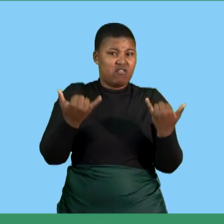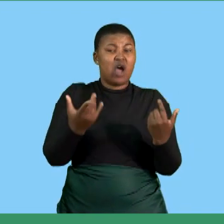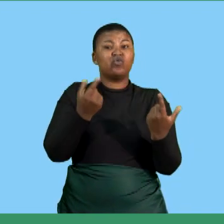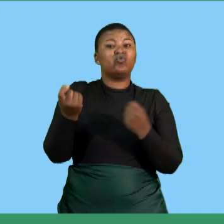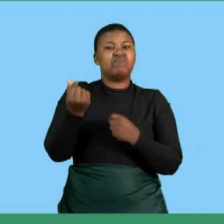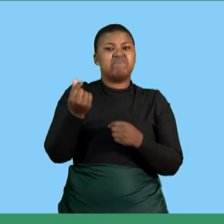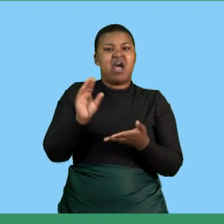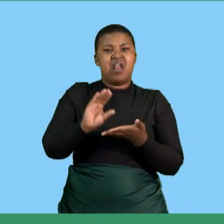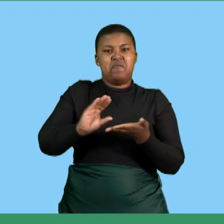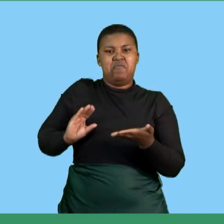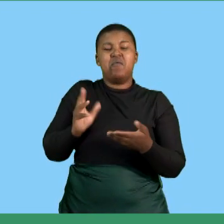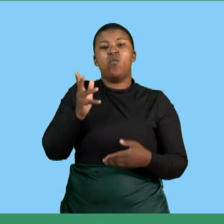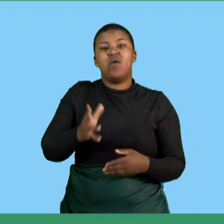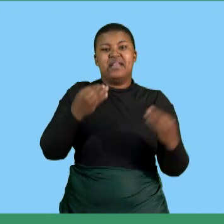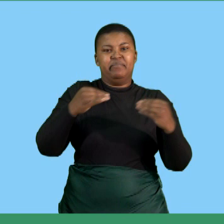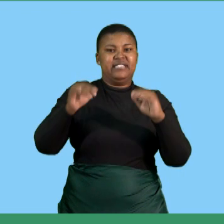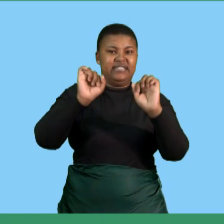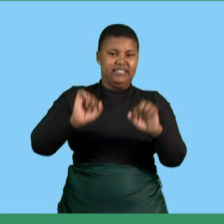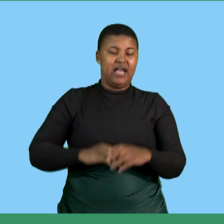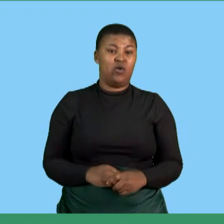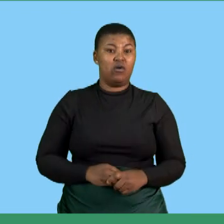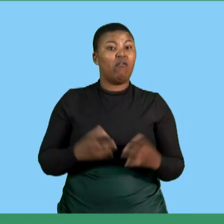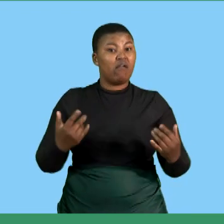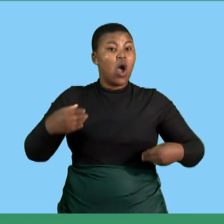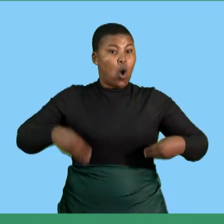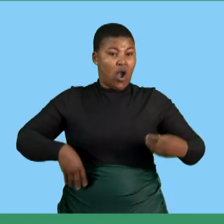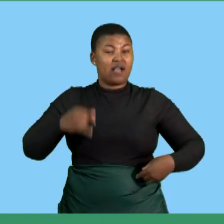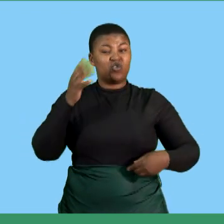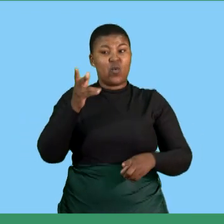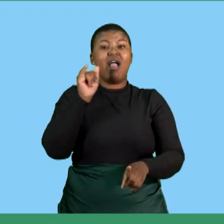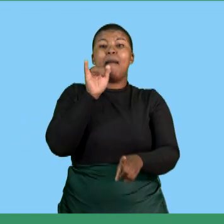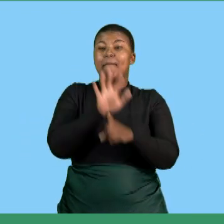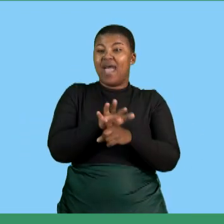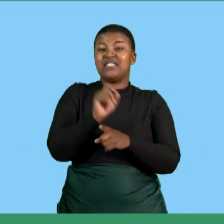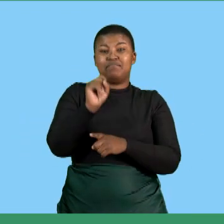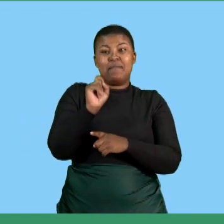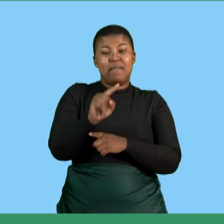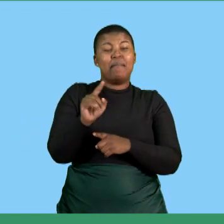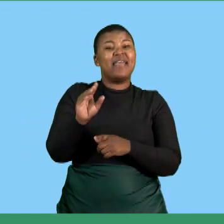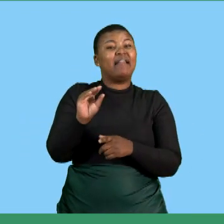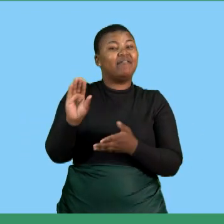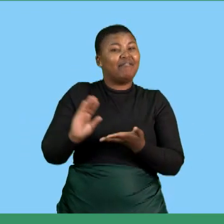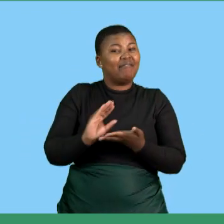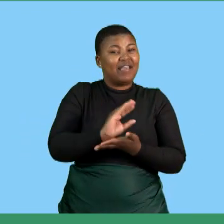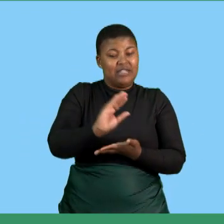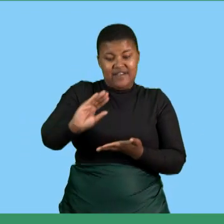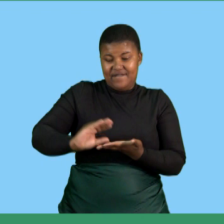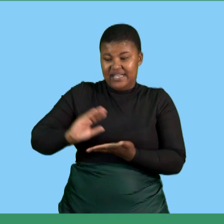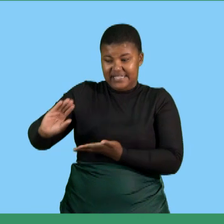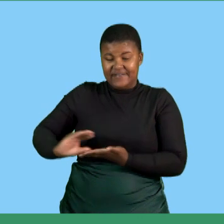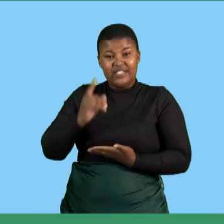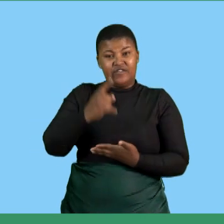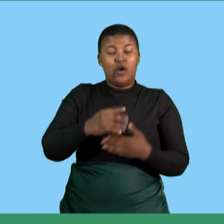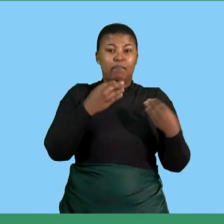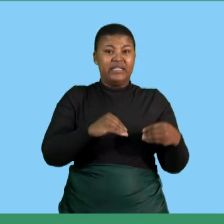will withdraw their money from the business. So corruption then will impact on the investment of your business.